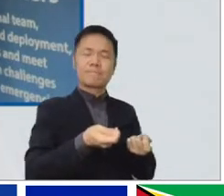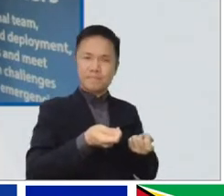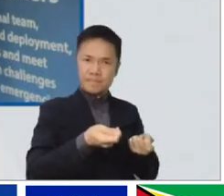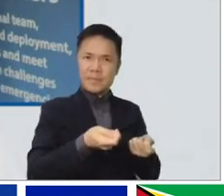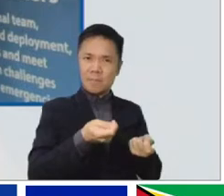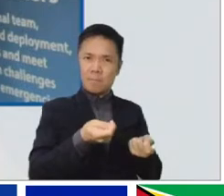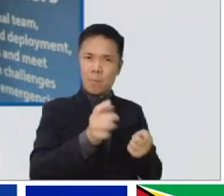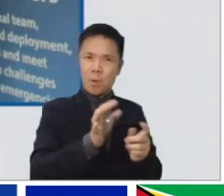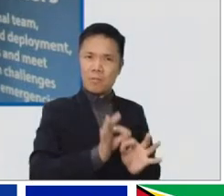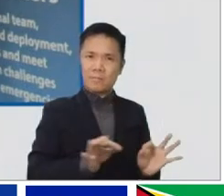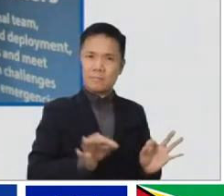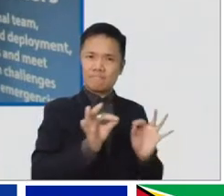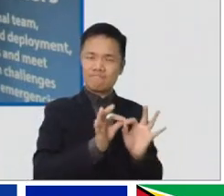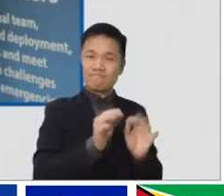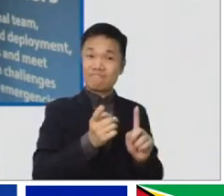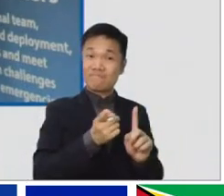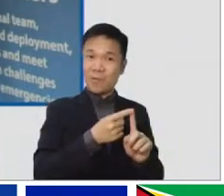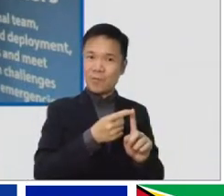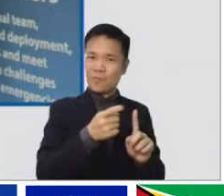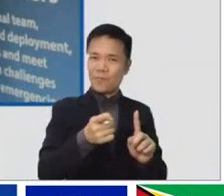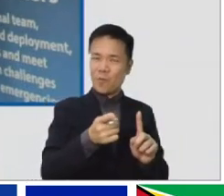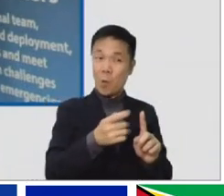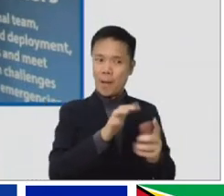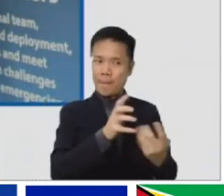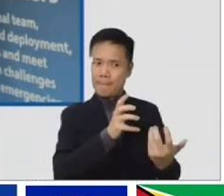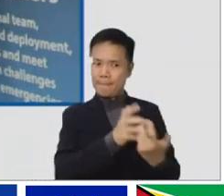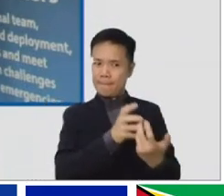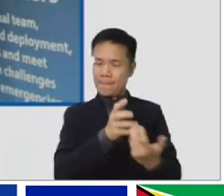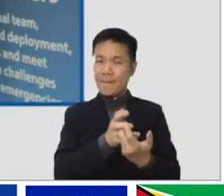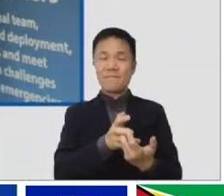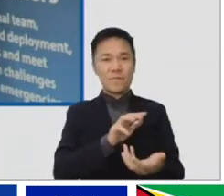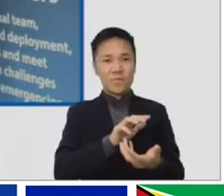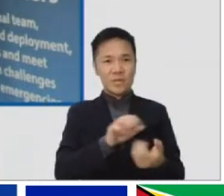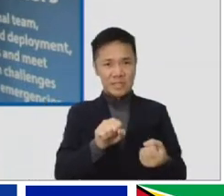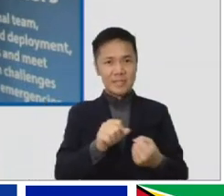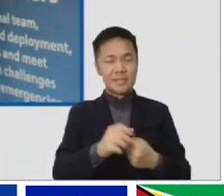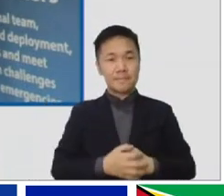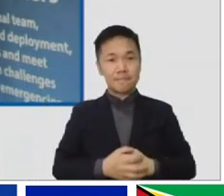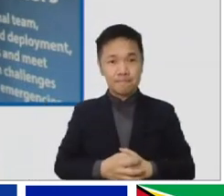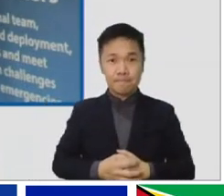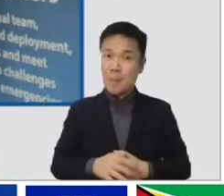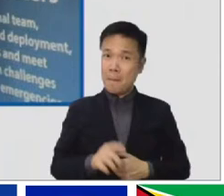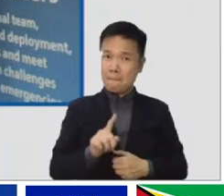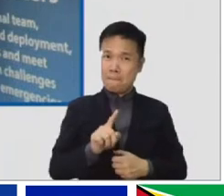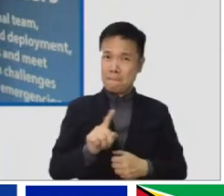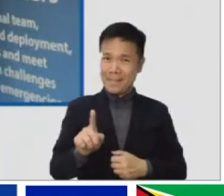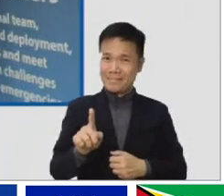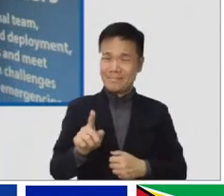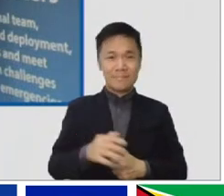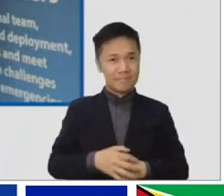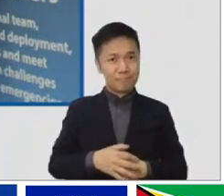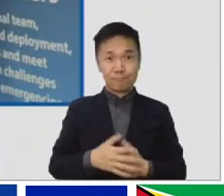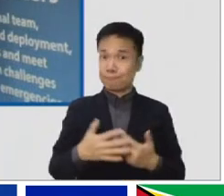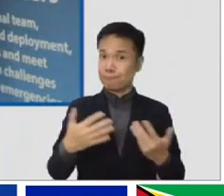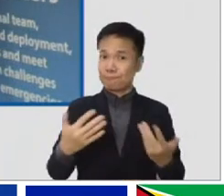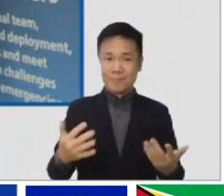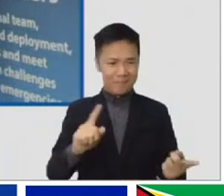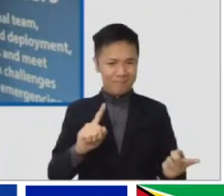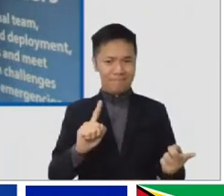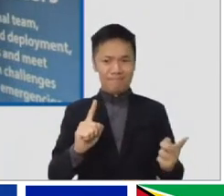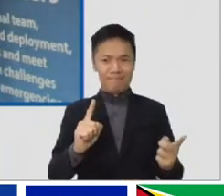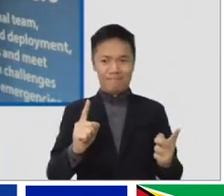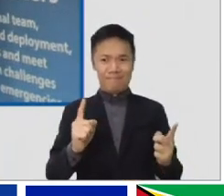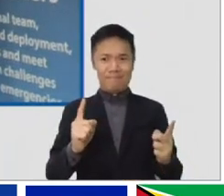disaster response, but we haven't still managed correctly pandemics as